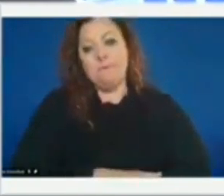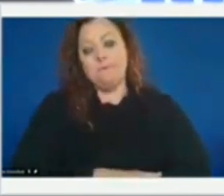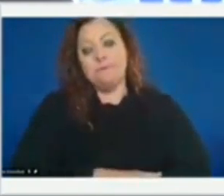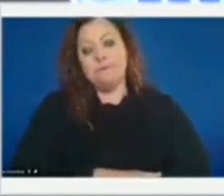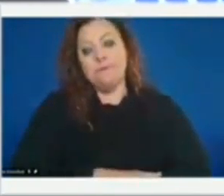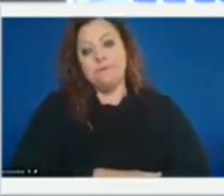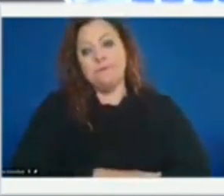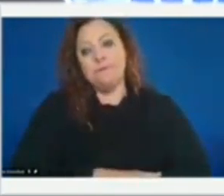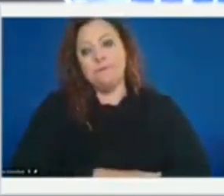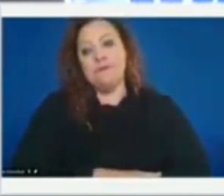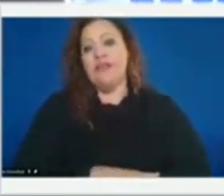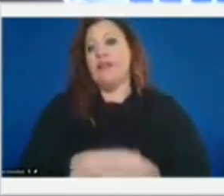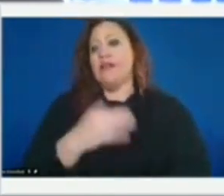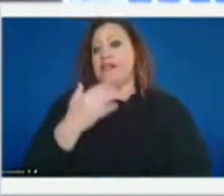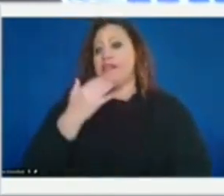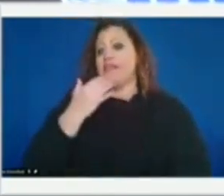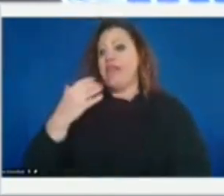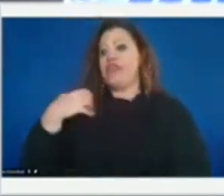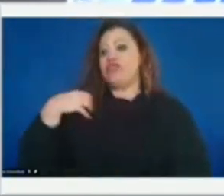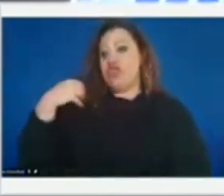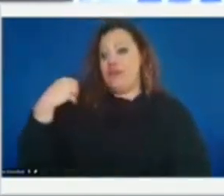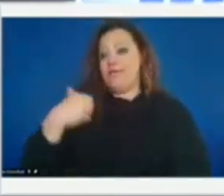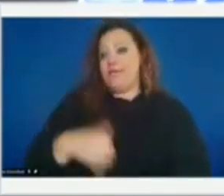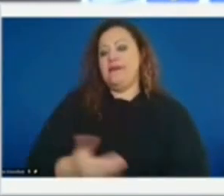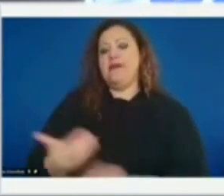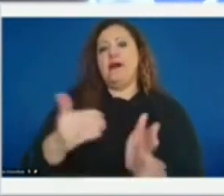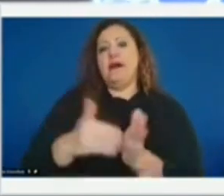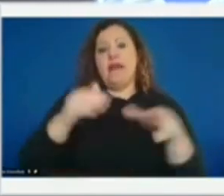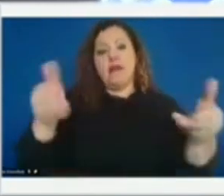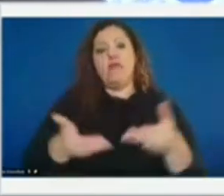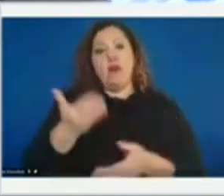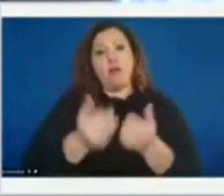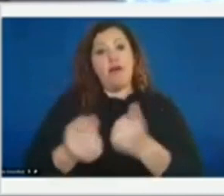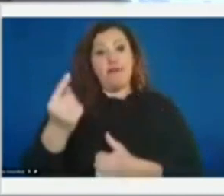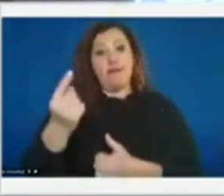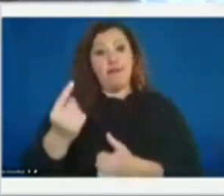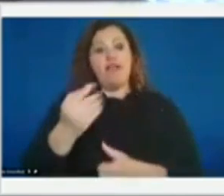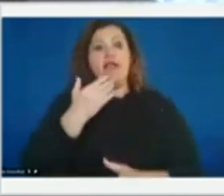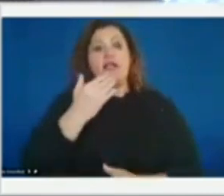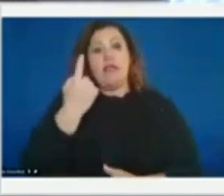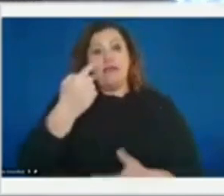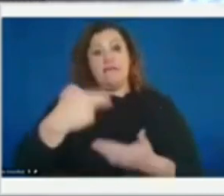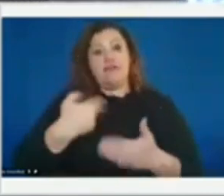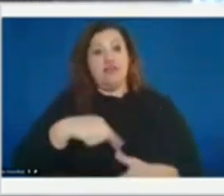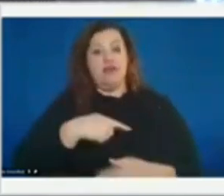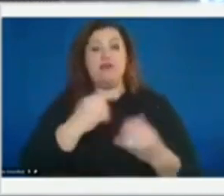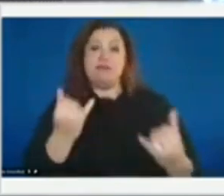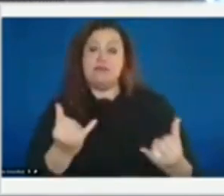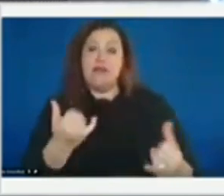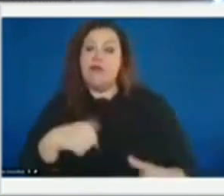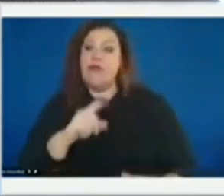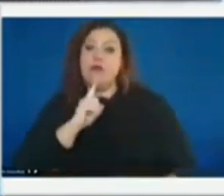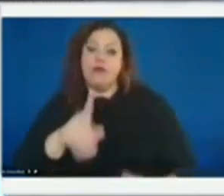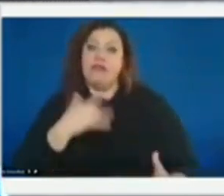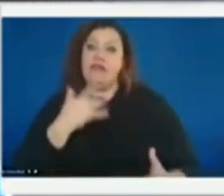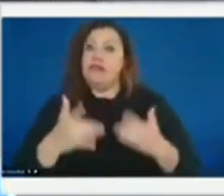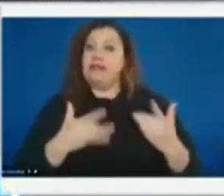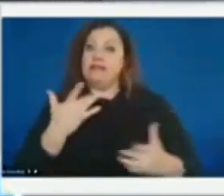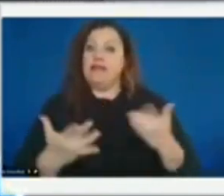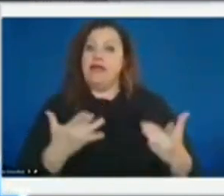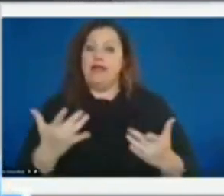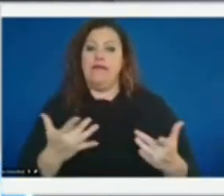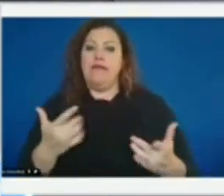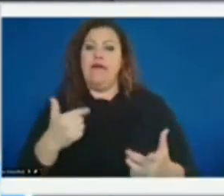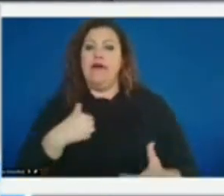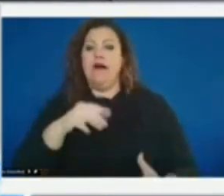Thank you, Chief. Again, welcome everyone. Thank you for joining us today. We're really excited. I'm Major